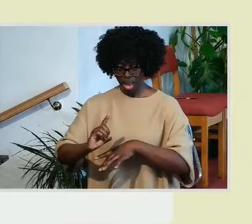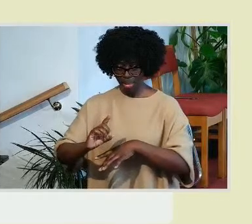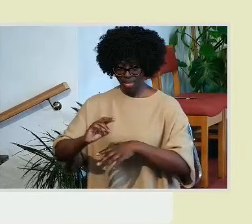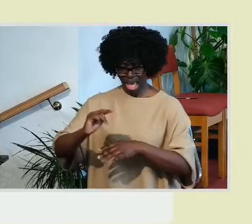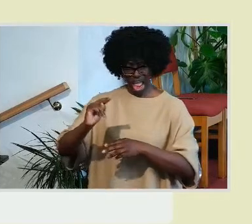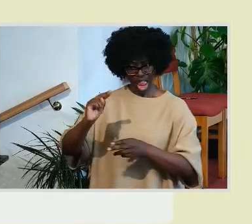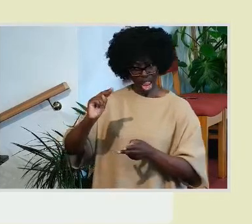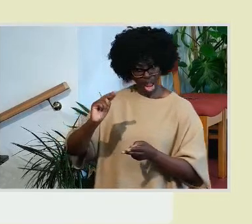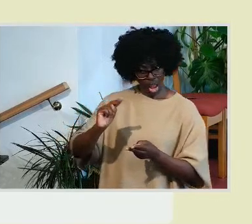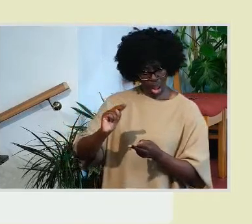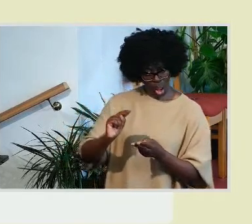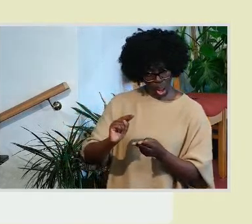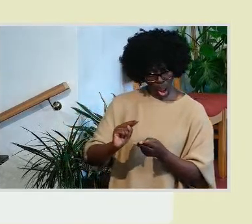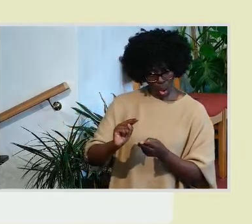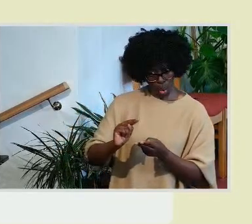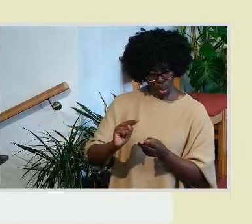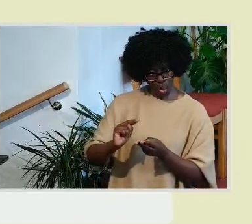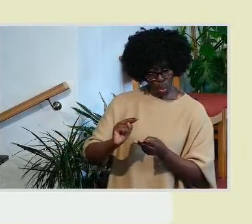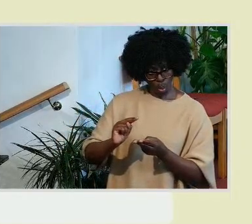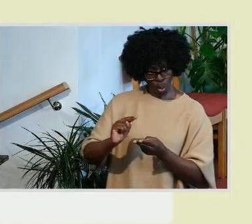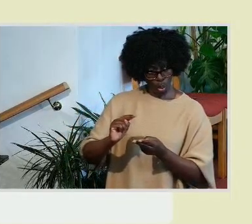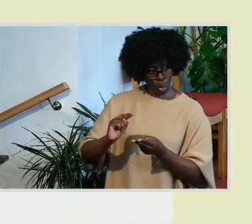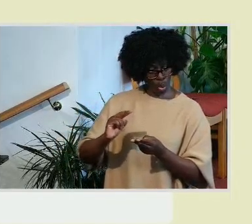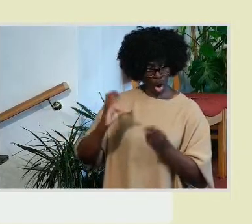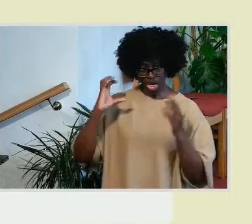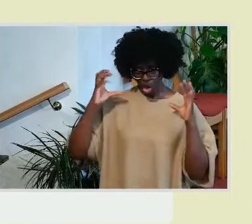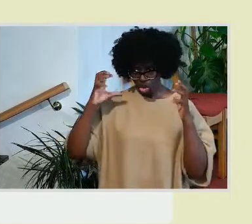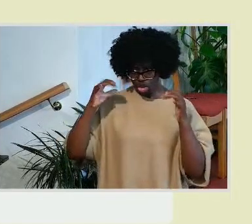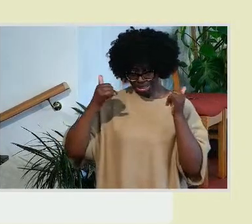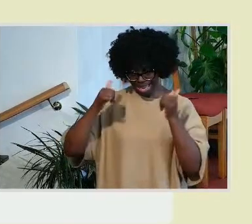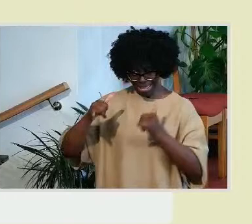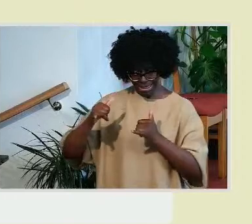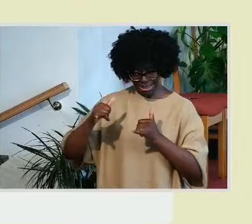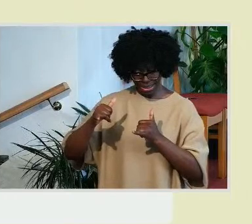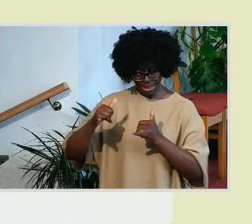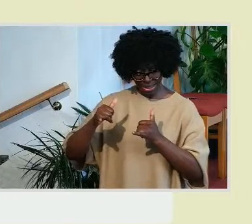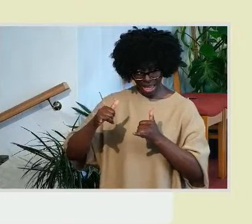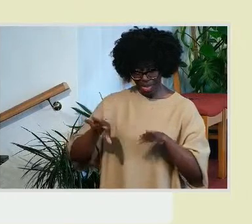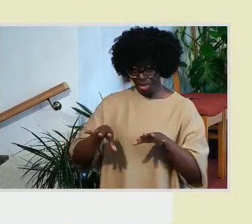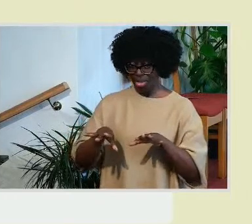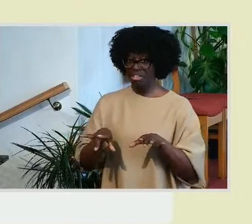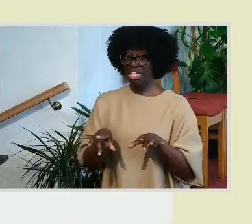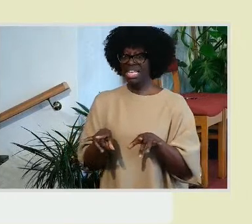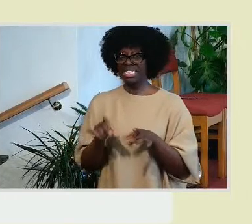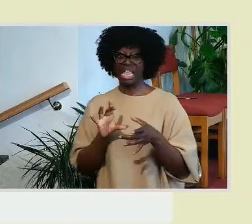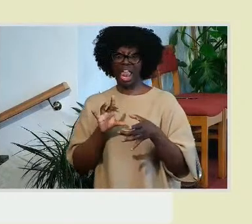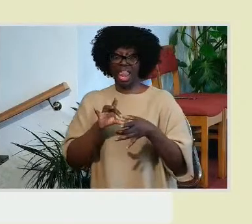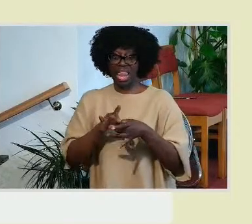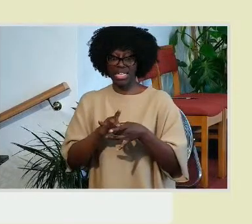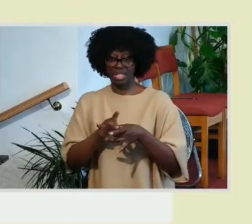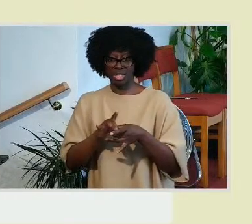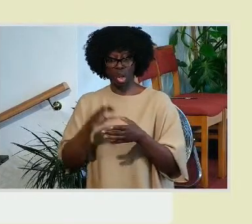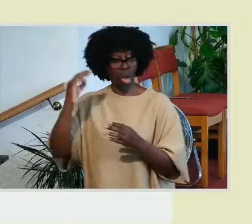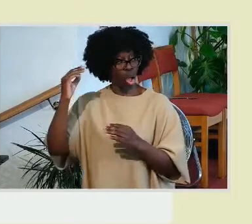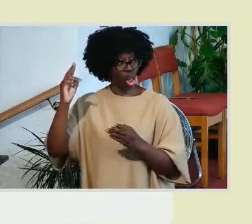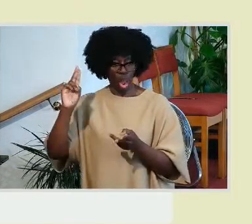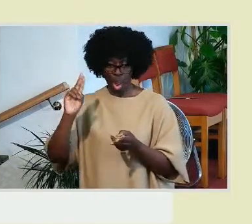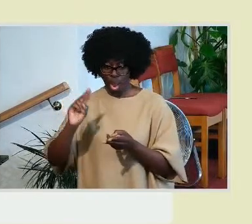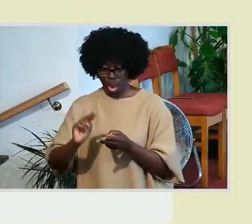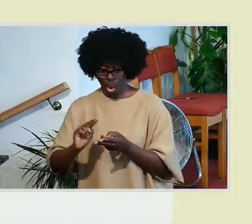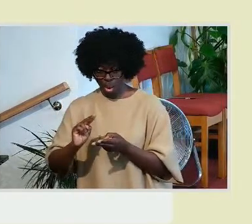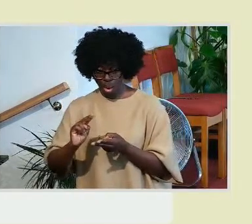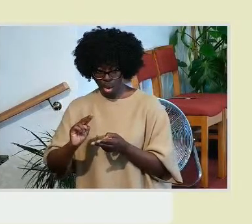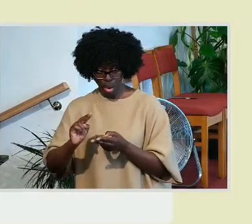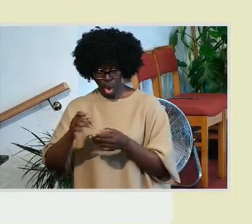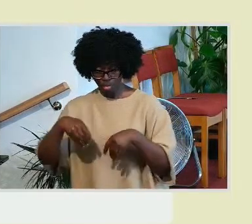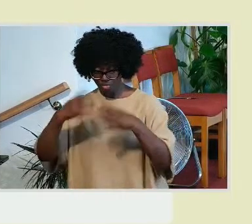scores on the hearing test later on had lower scores on the cognitive tests as well. And that's because if you're not hearing